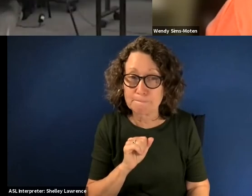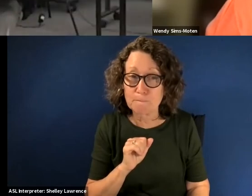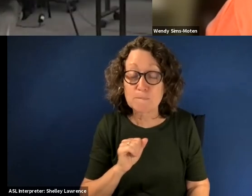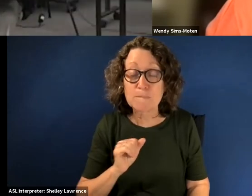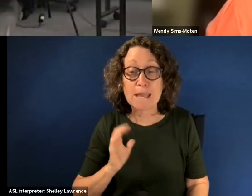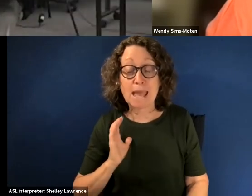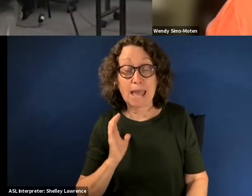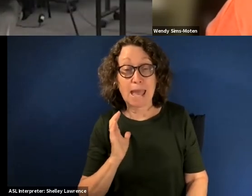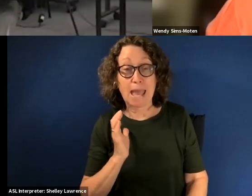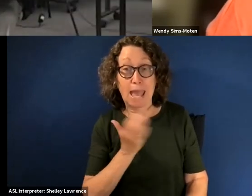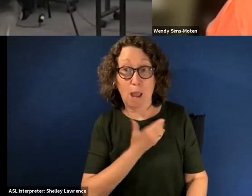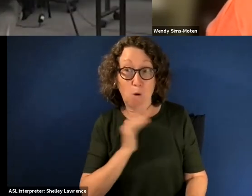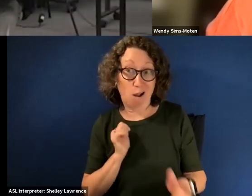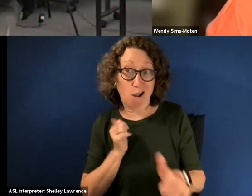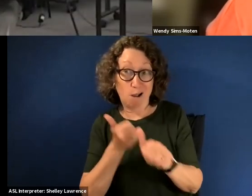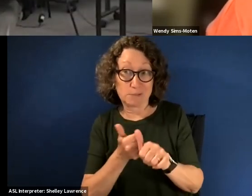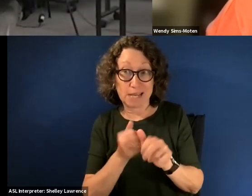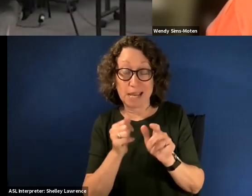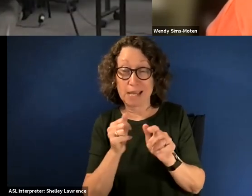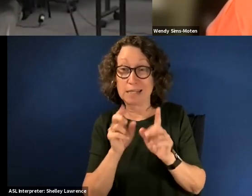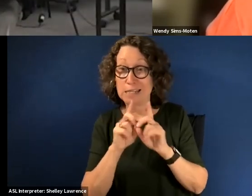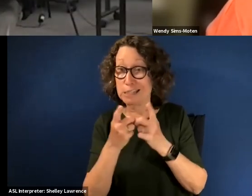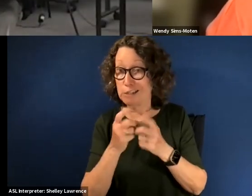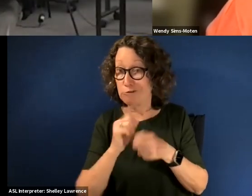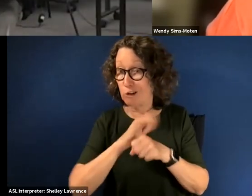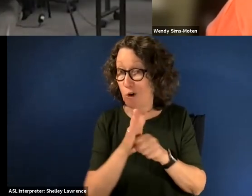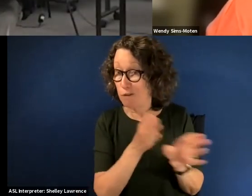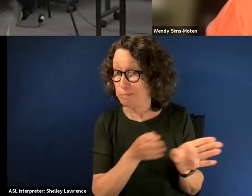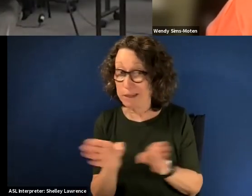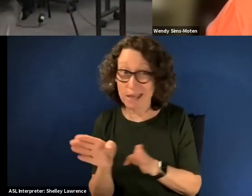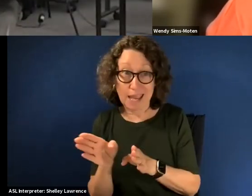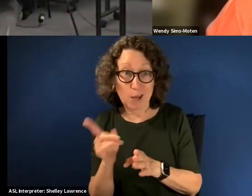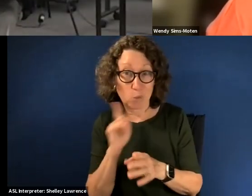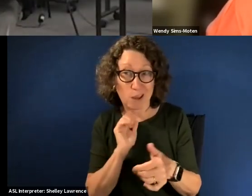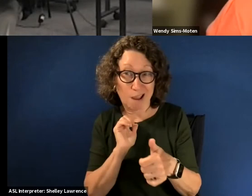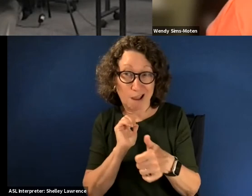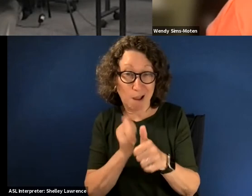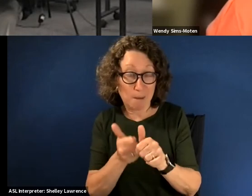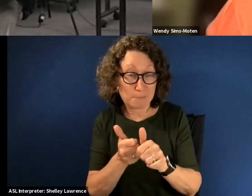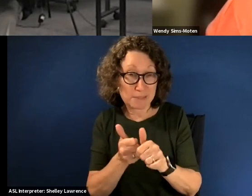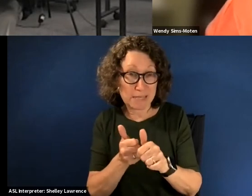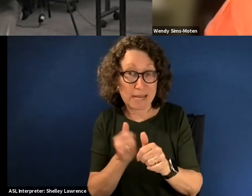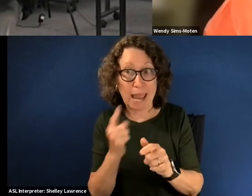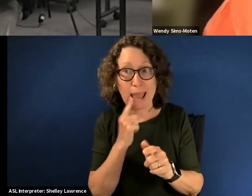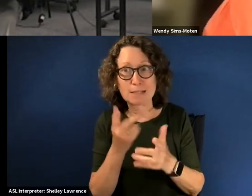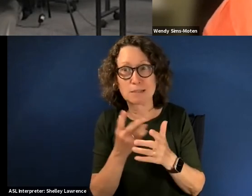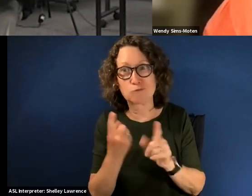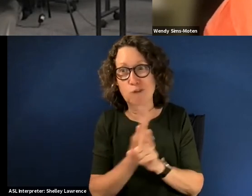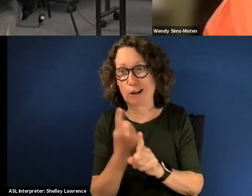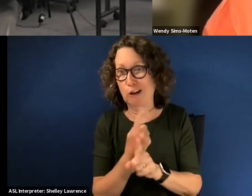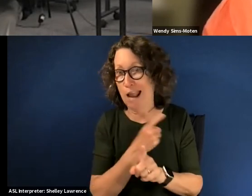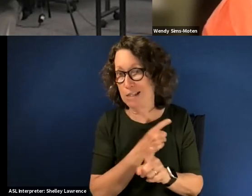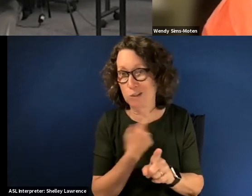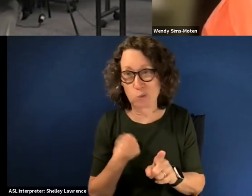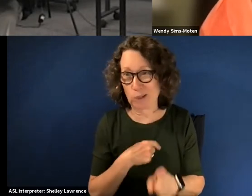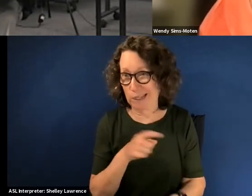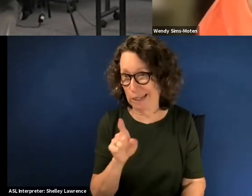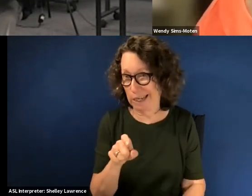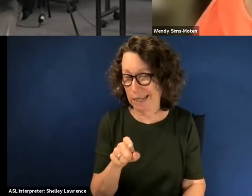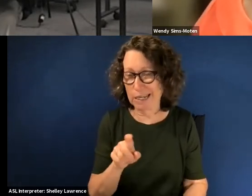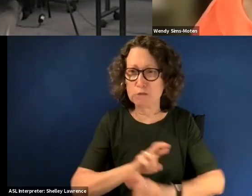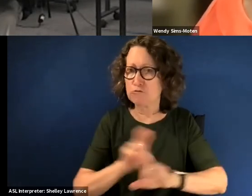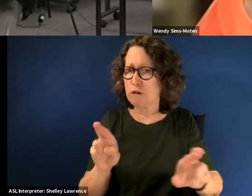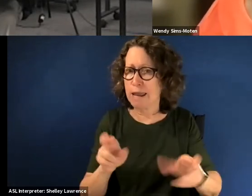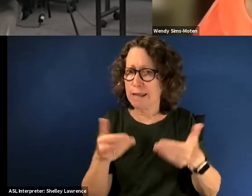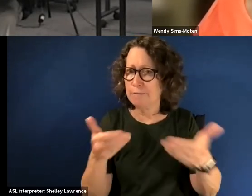our updated district COVID plan, which we update as regularly as we need to, is ready to go.